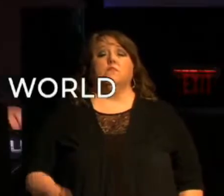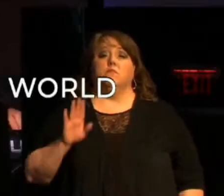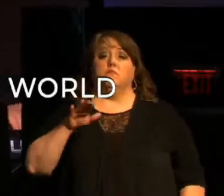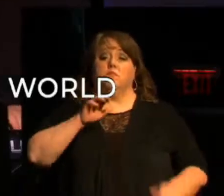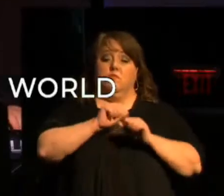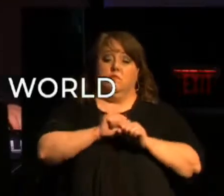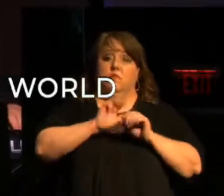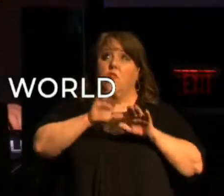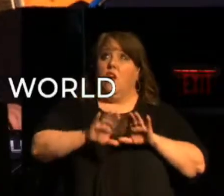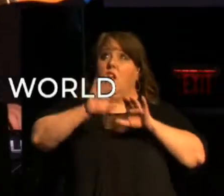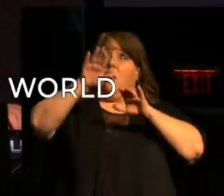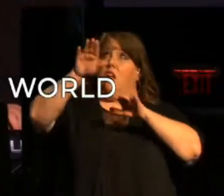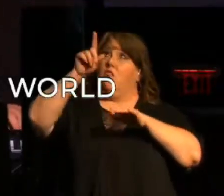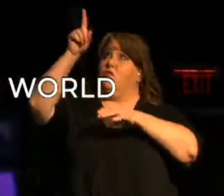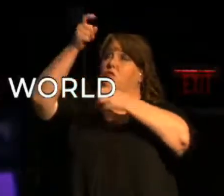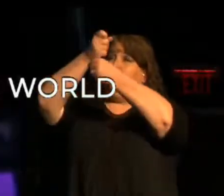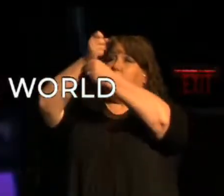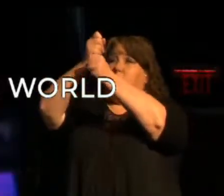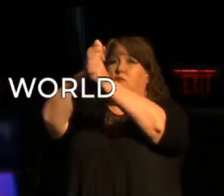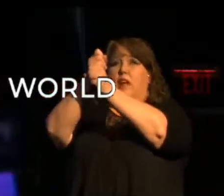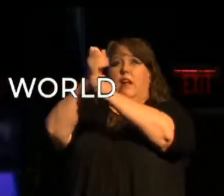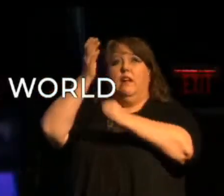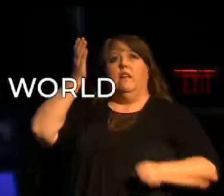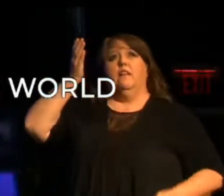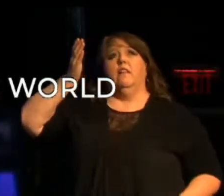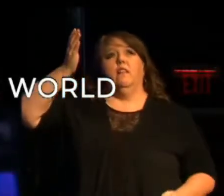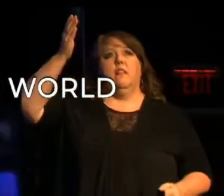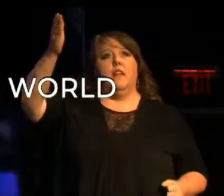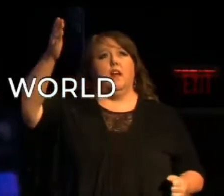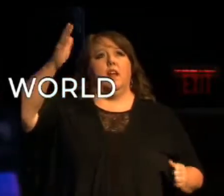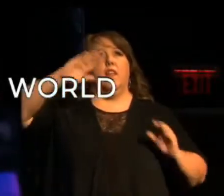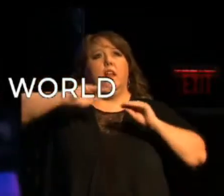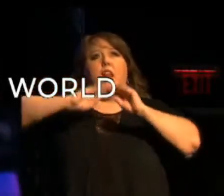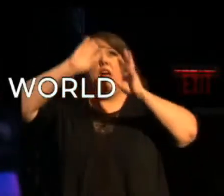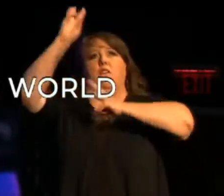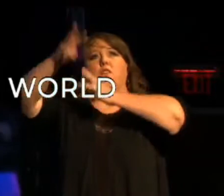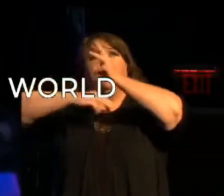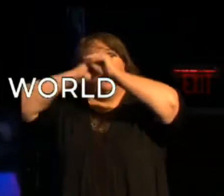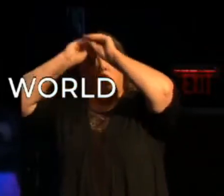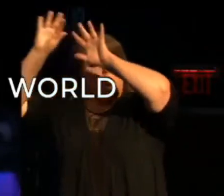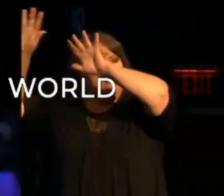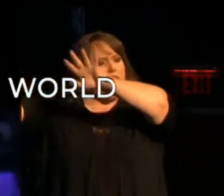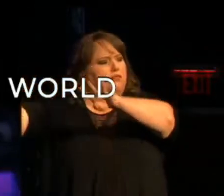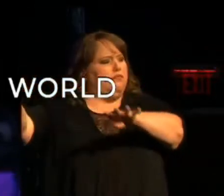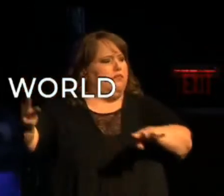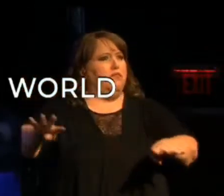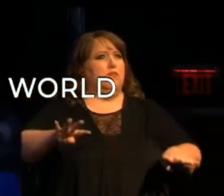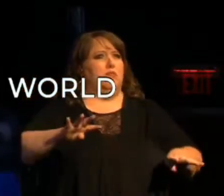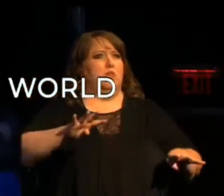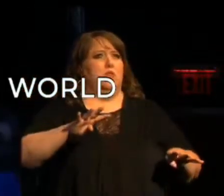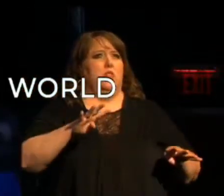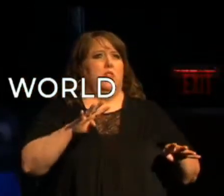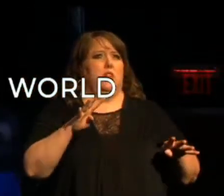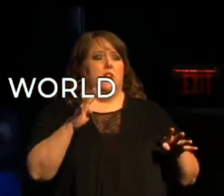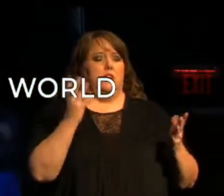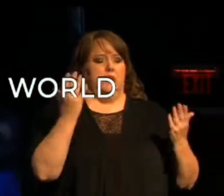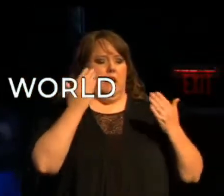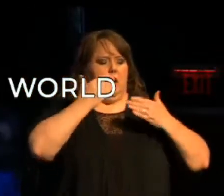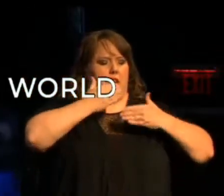On a hill you created, the light of the world, abandoned in darkness